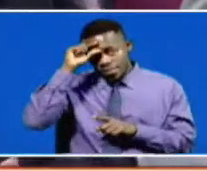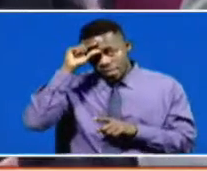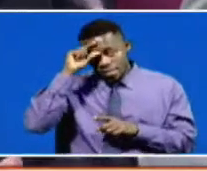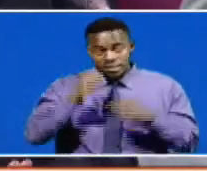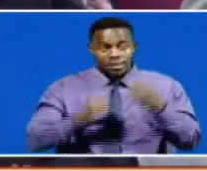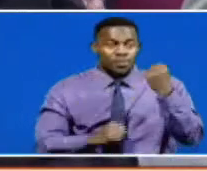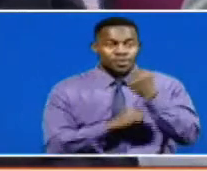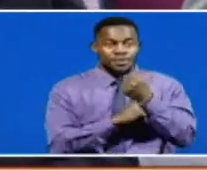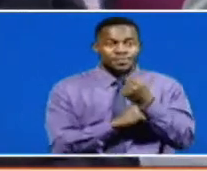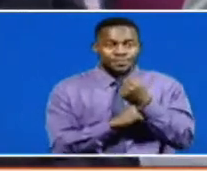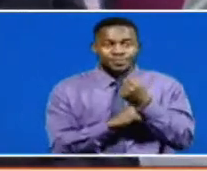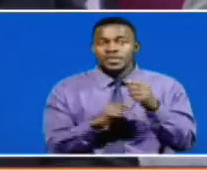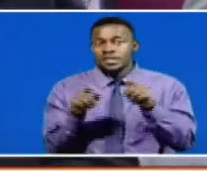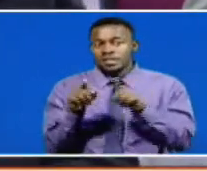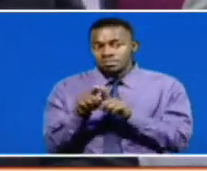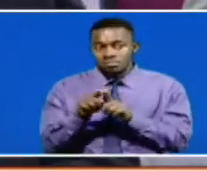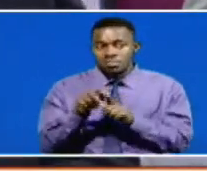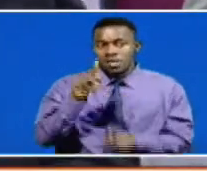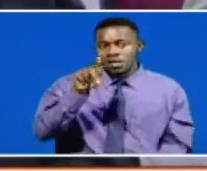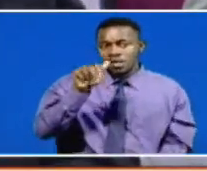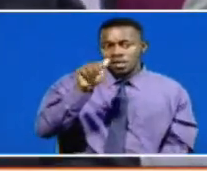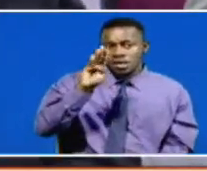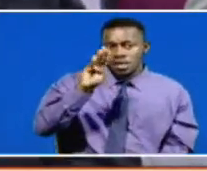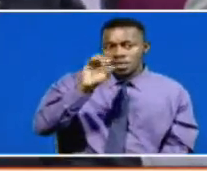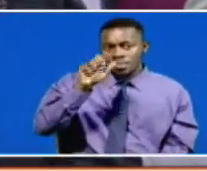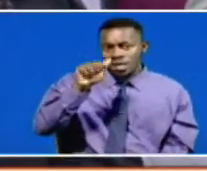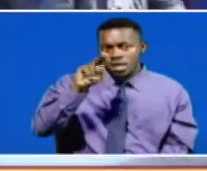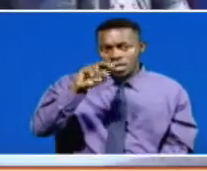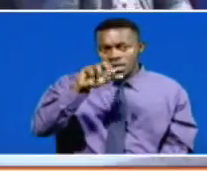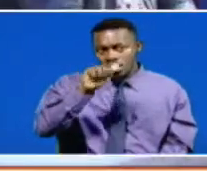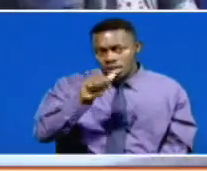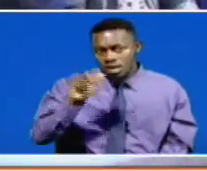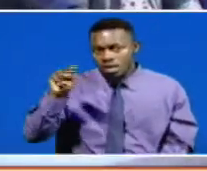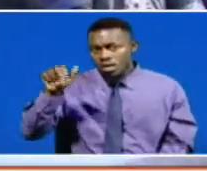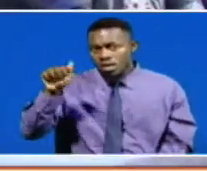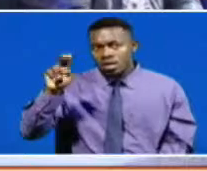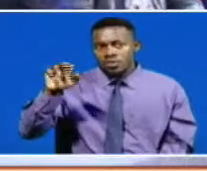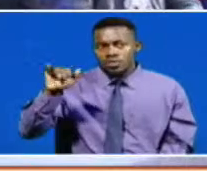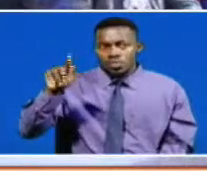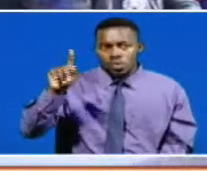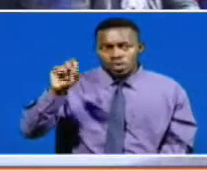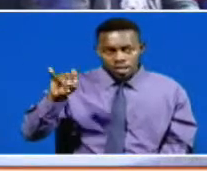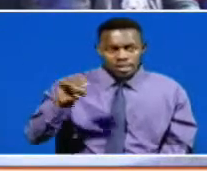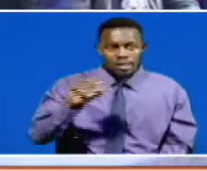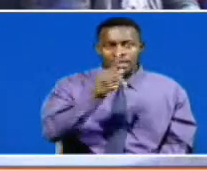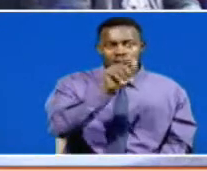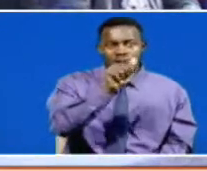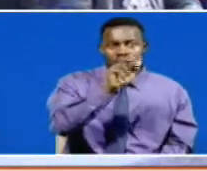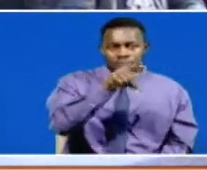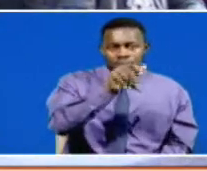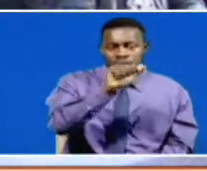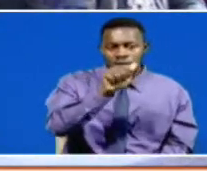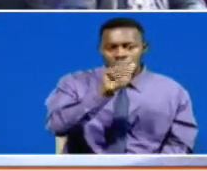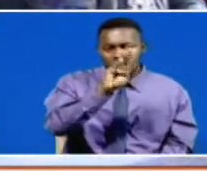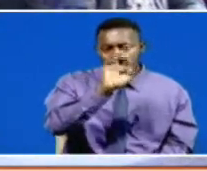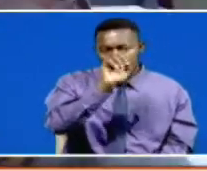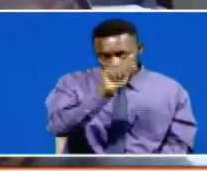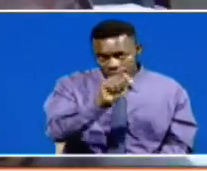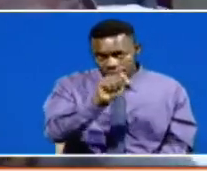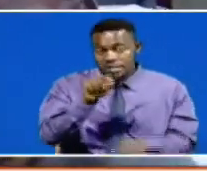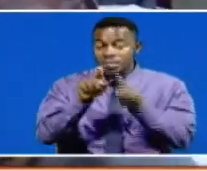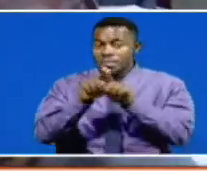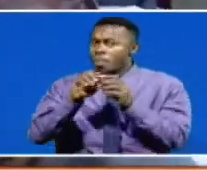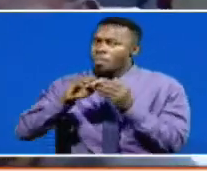the selection exercise, Kabianga High School, Nanyuki, Pangani Girls and Kapsabet Boys emerged at the most sought-after secondary schools by